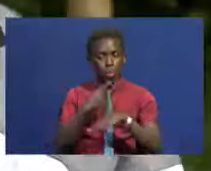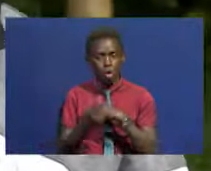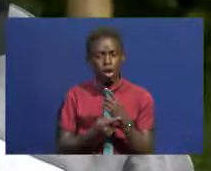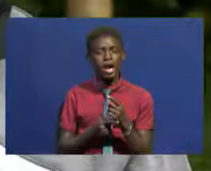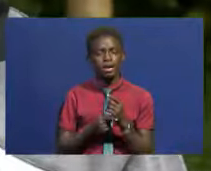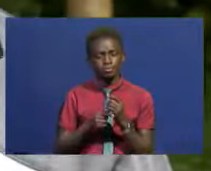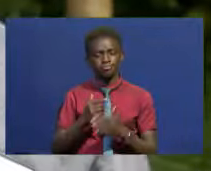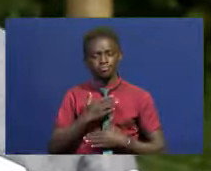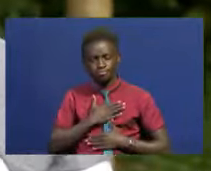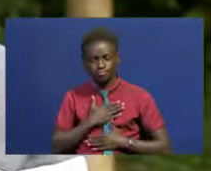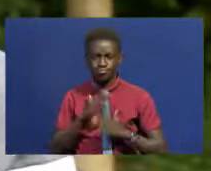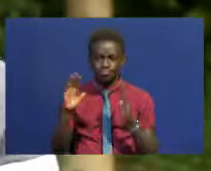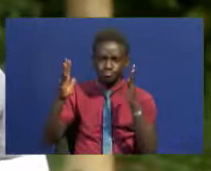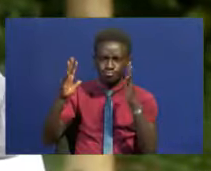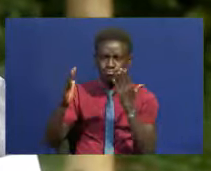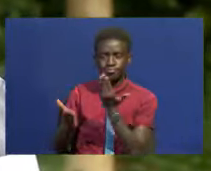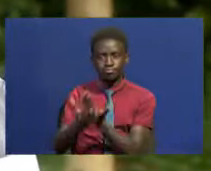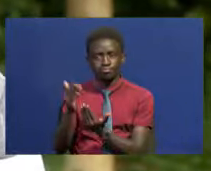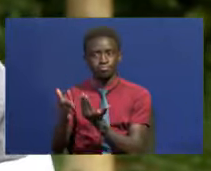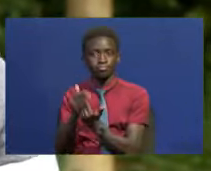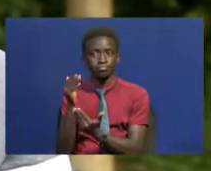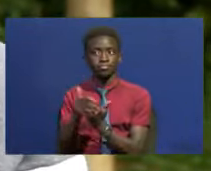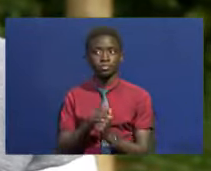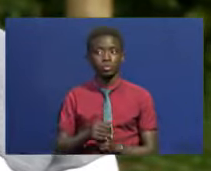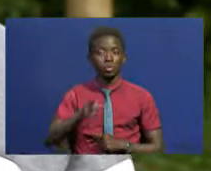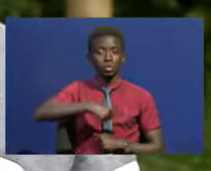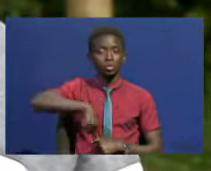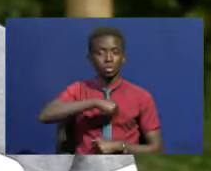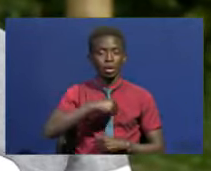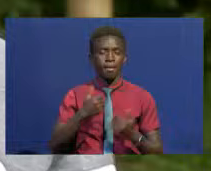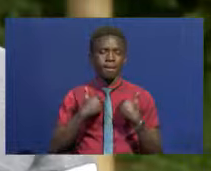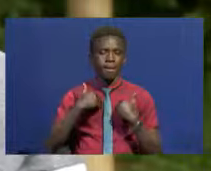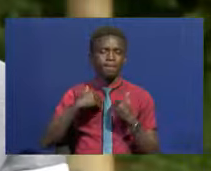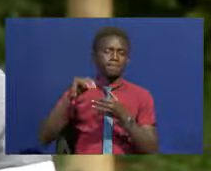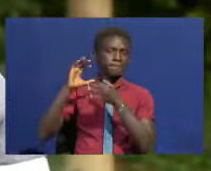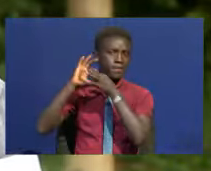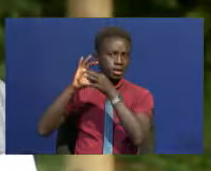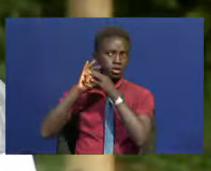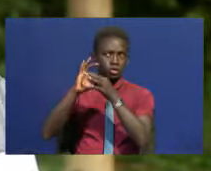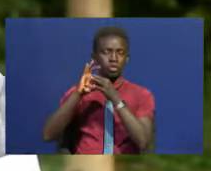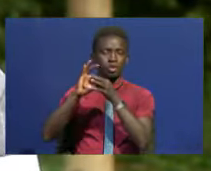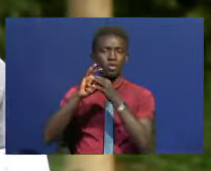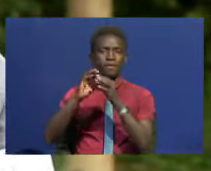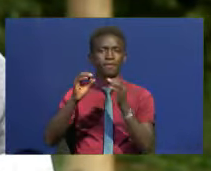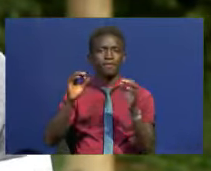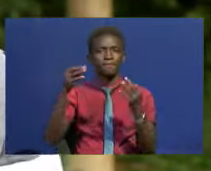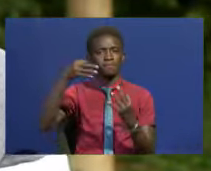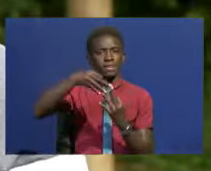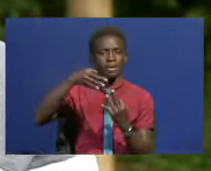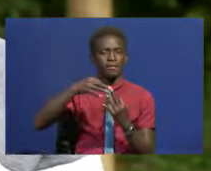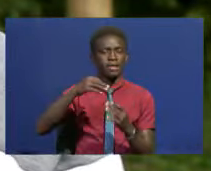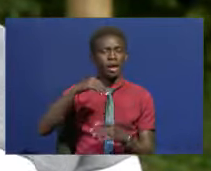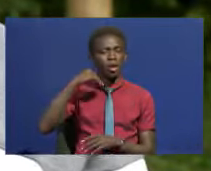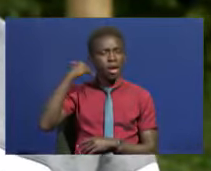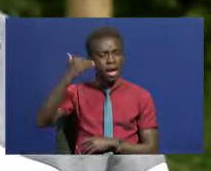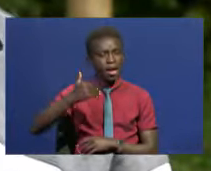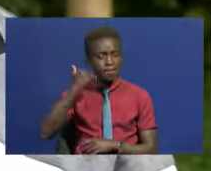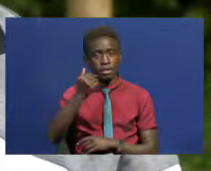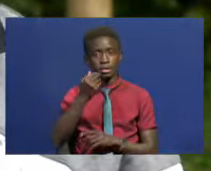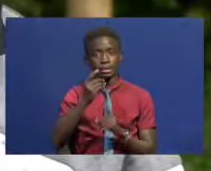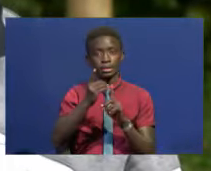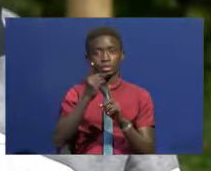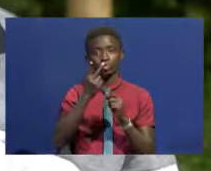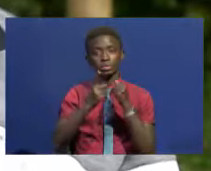uphold. We normally conduct a cultural festival every 26th of December, and which attracts a lot of